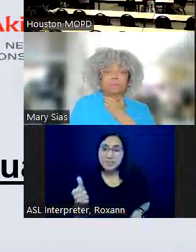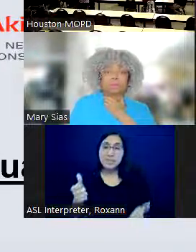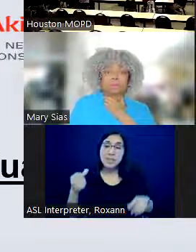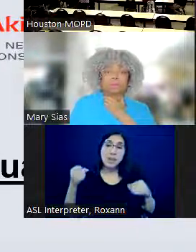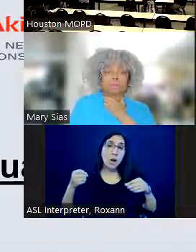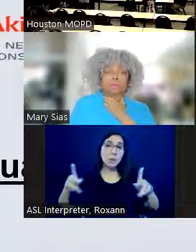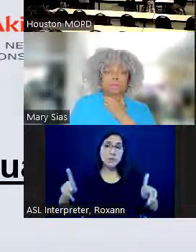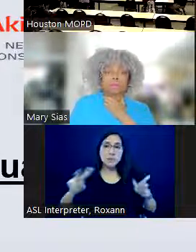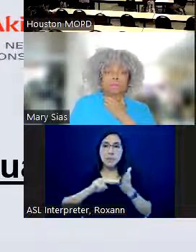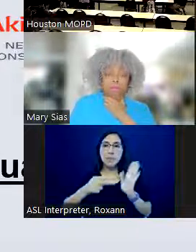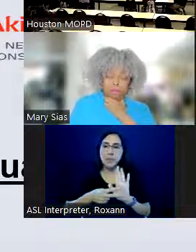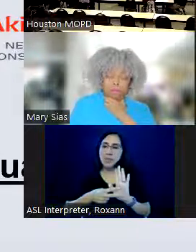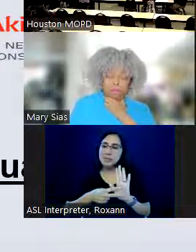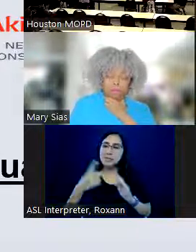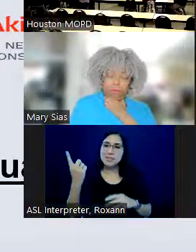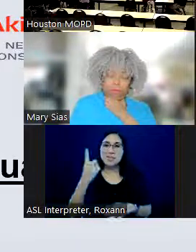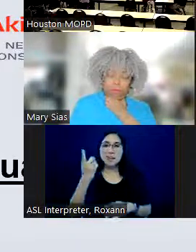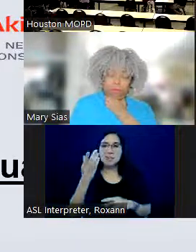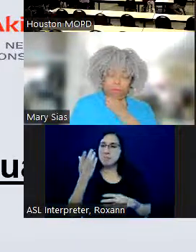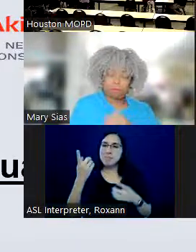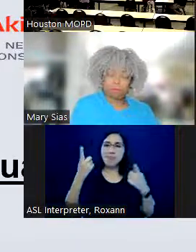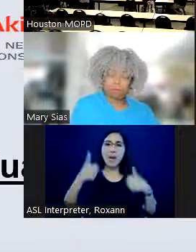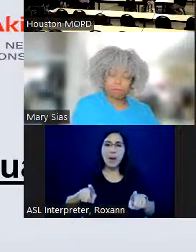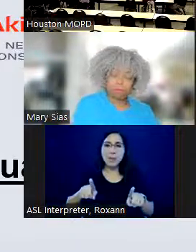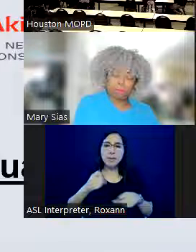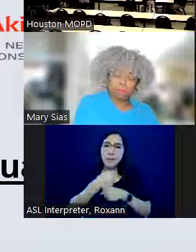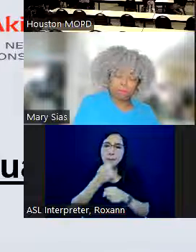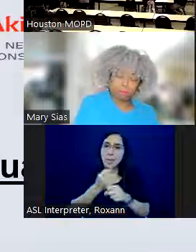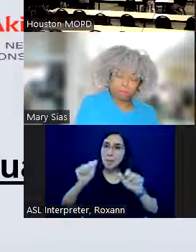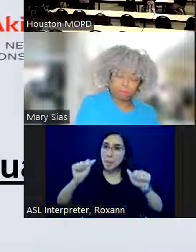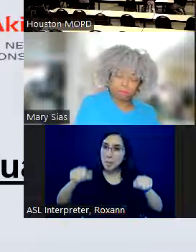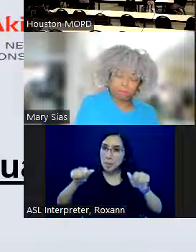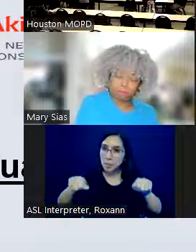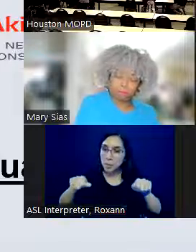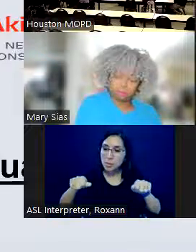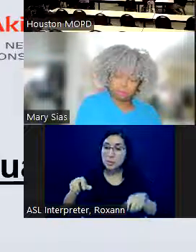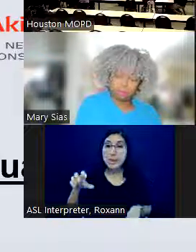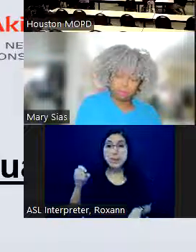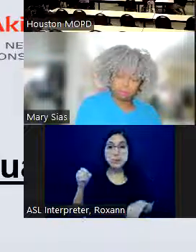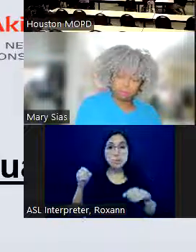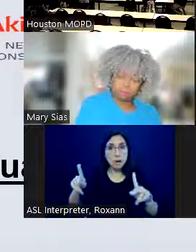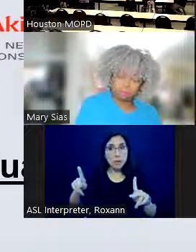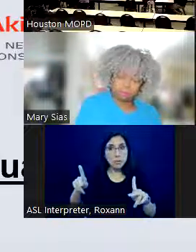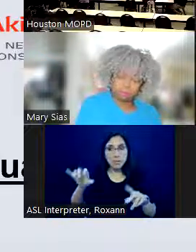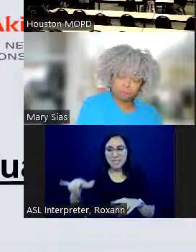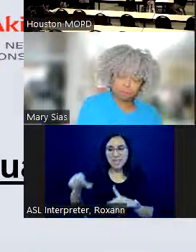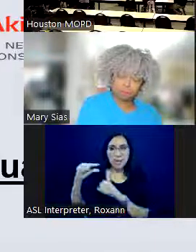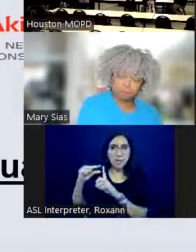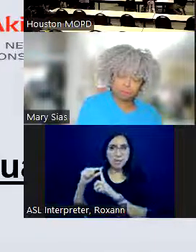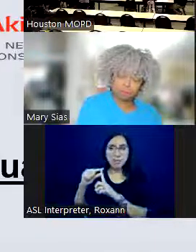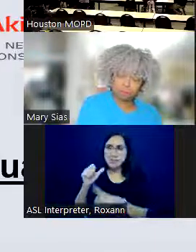possible. So the word opportunity didn't actually give anybody